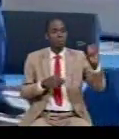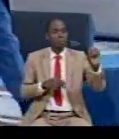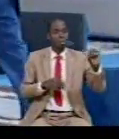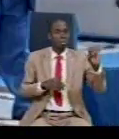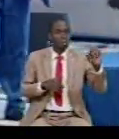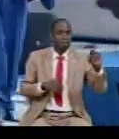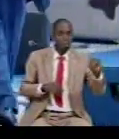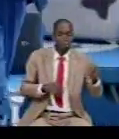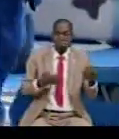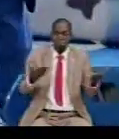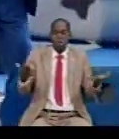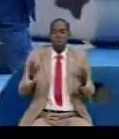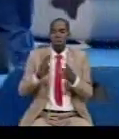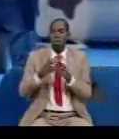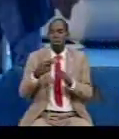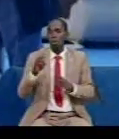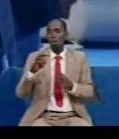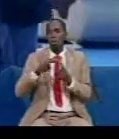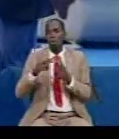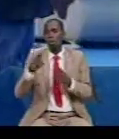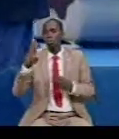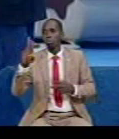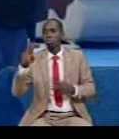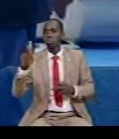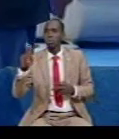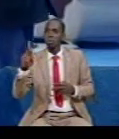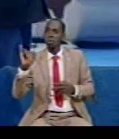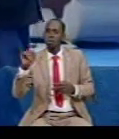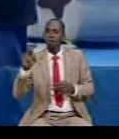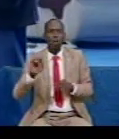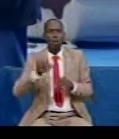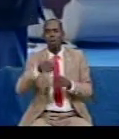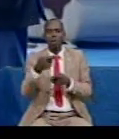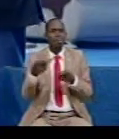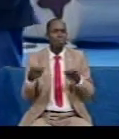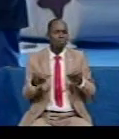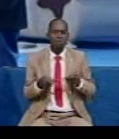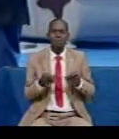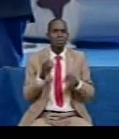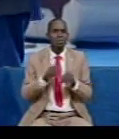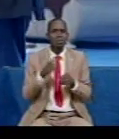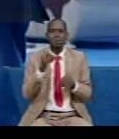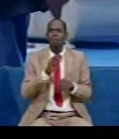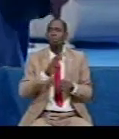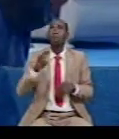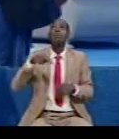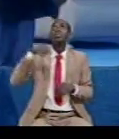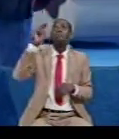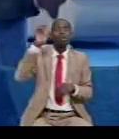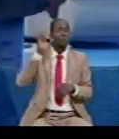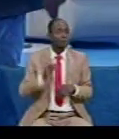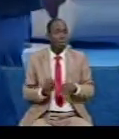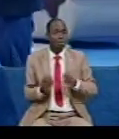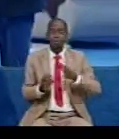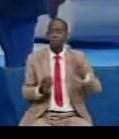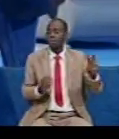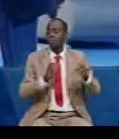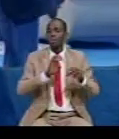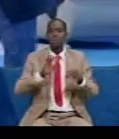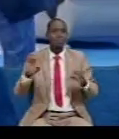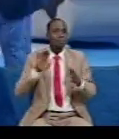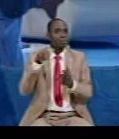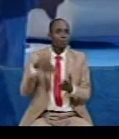it is, you know, all these other places in the West, everywhere, north and south and east and west,